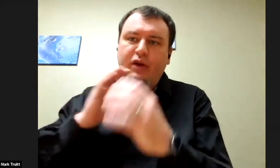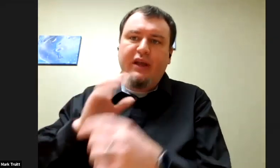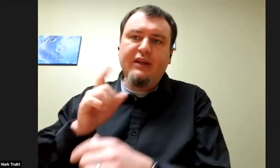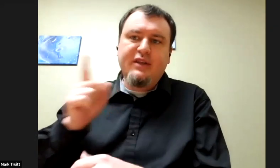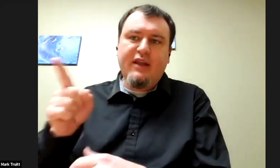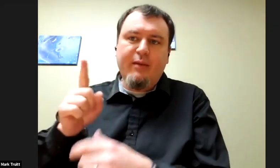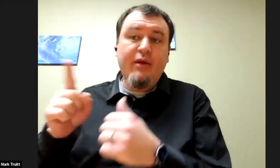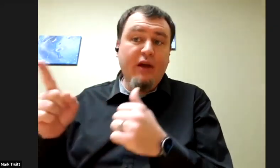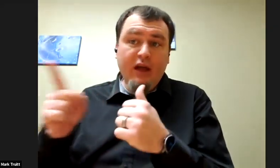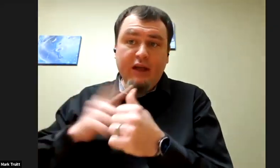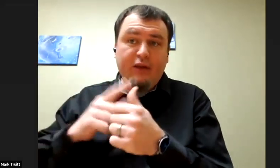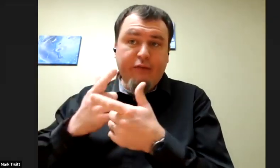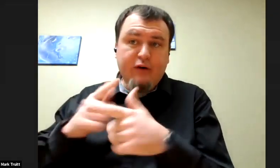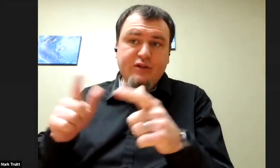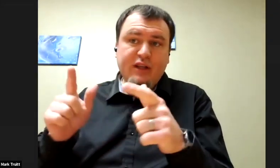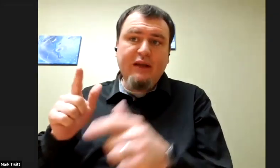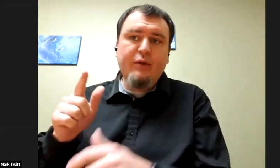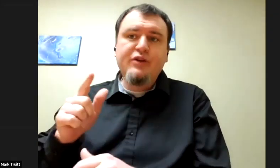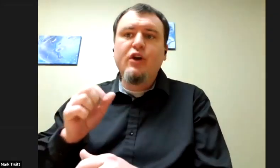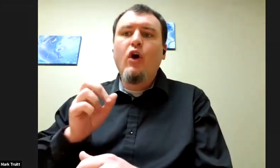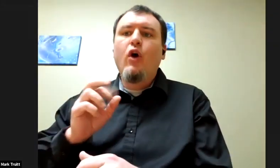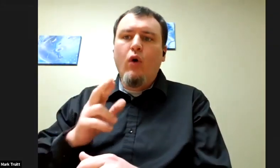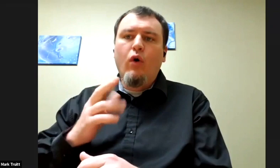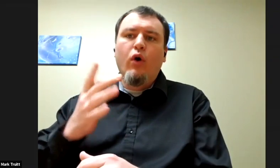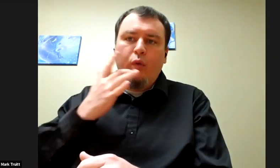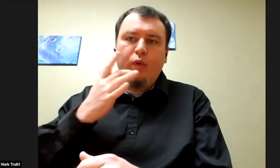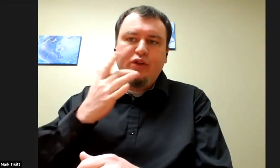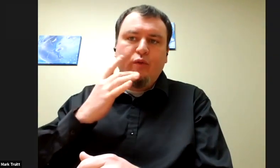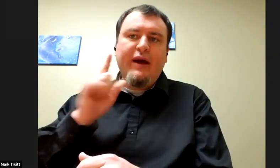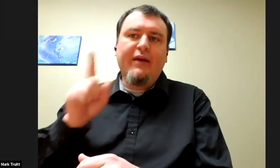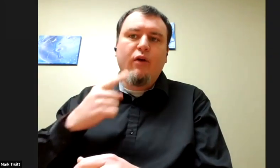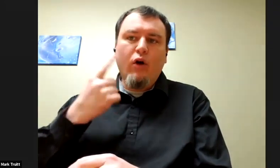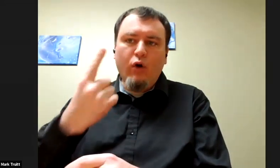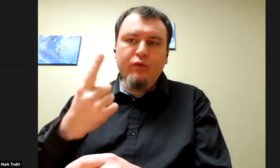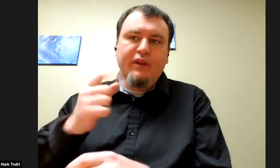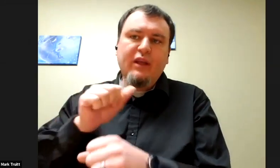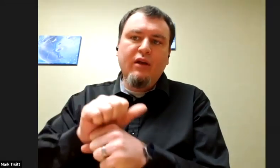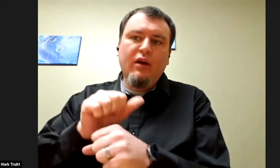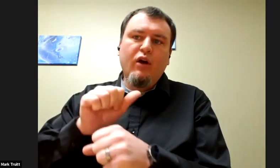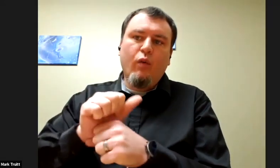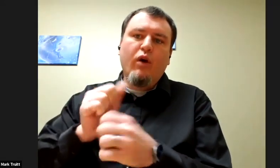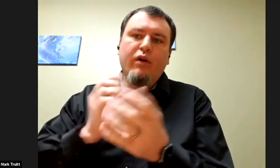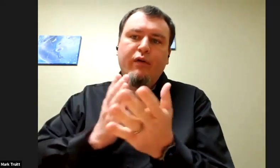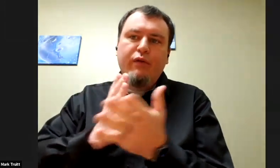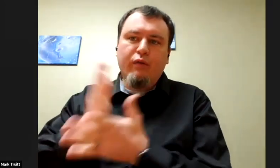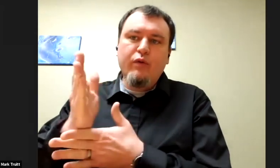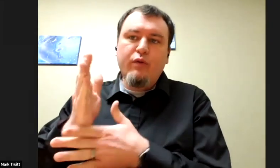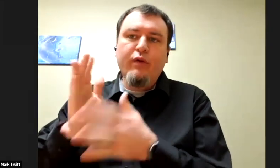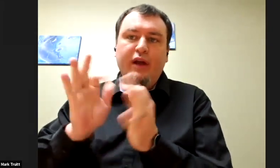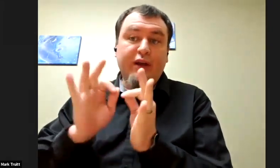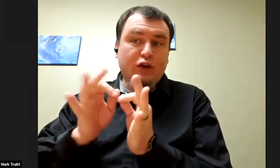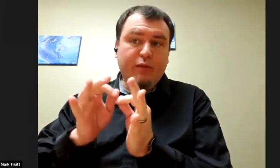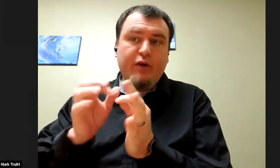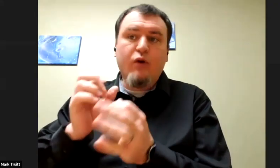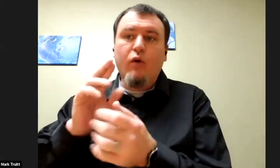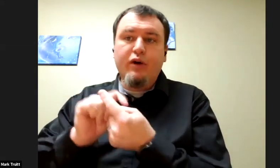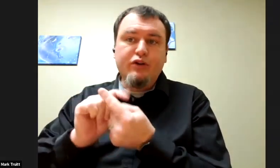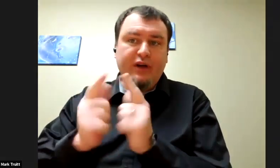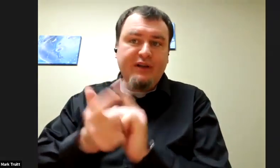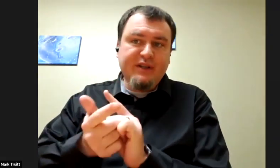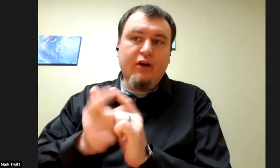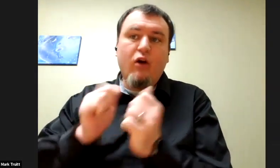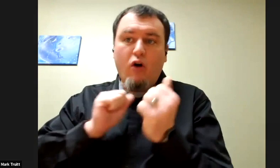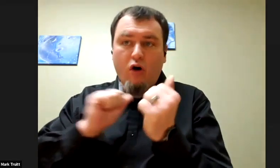and communicate to them in their first language? Or would you rather only work through an interpreter